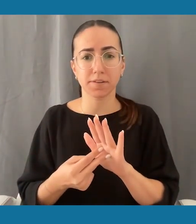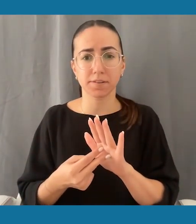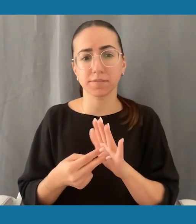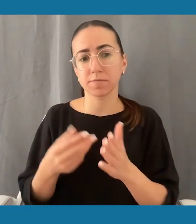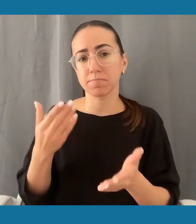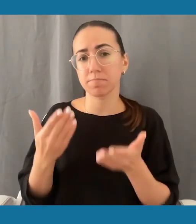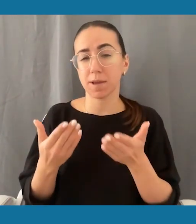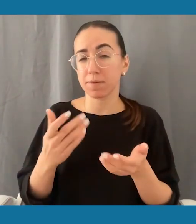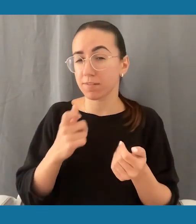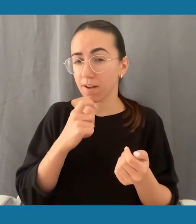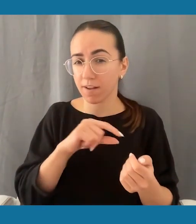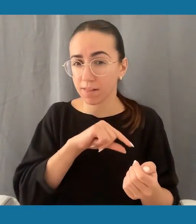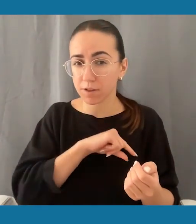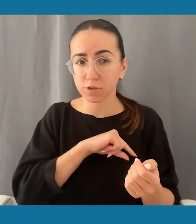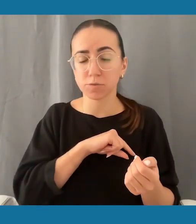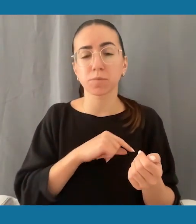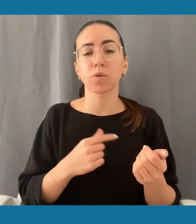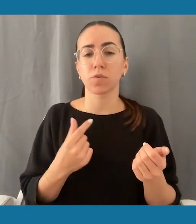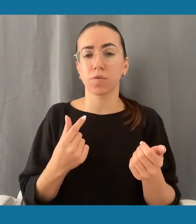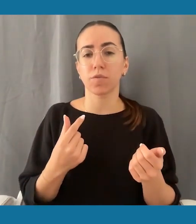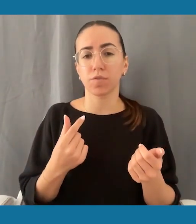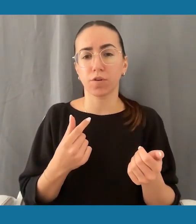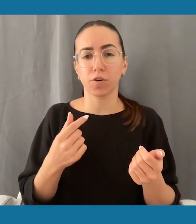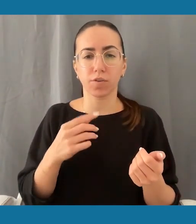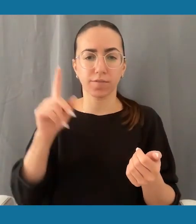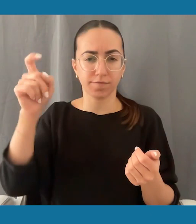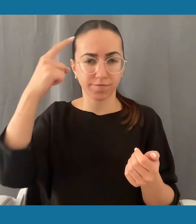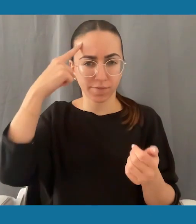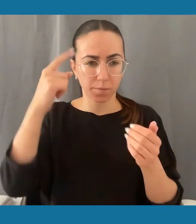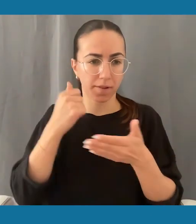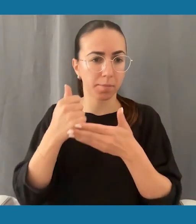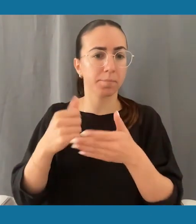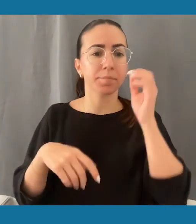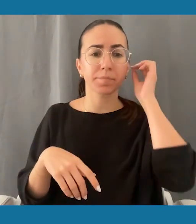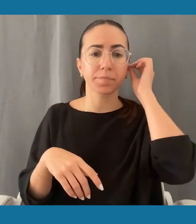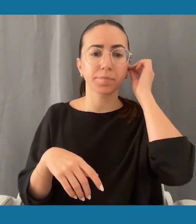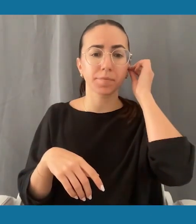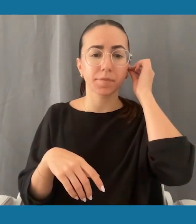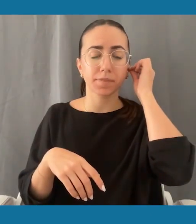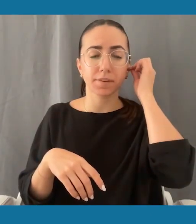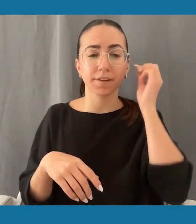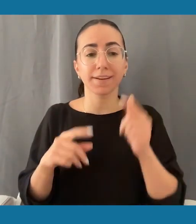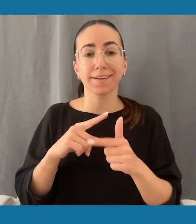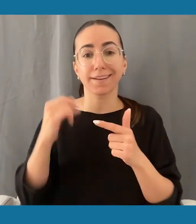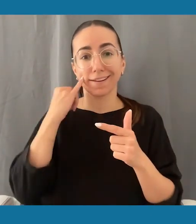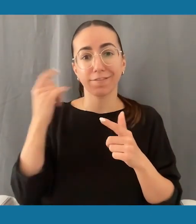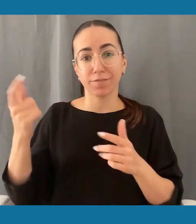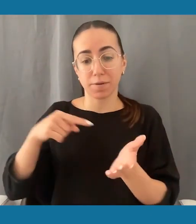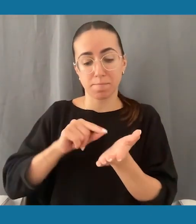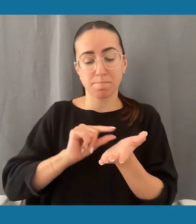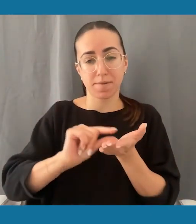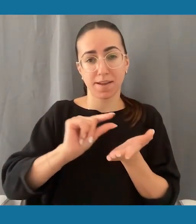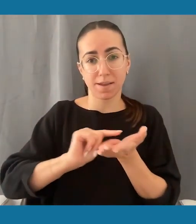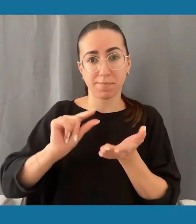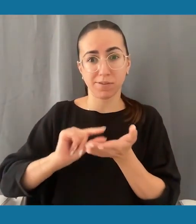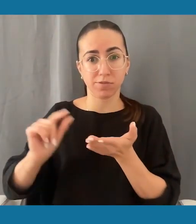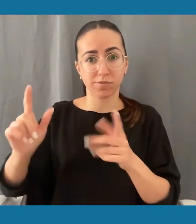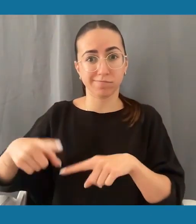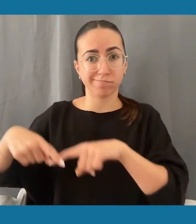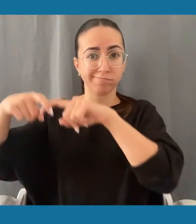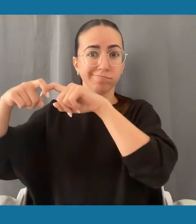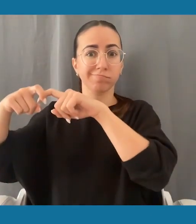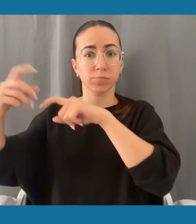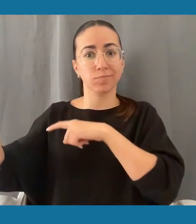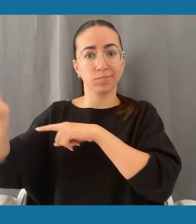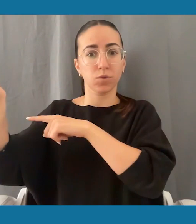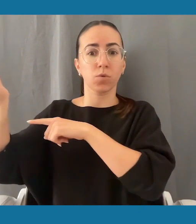eligible for government benefits. And finally, if government benefits have been suspended for a protracted period of